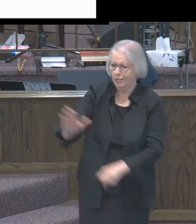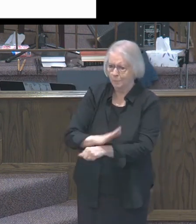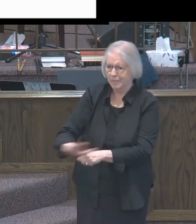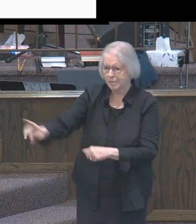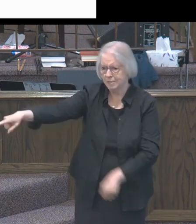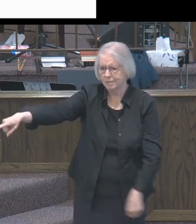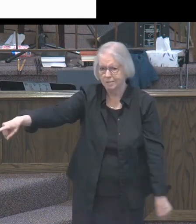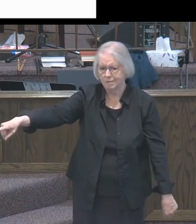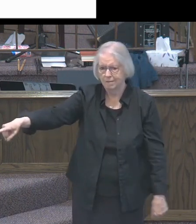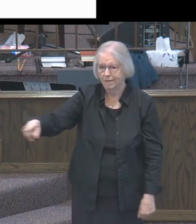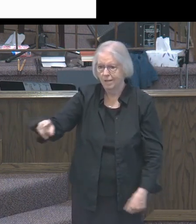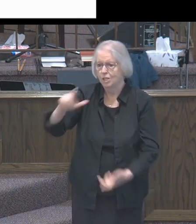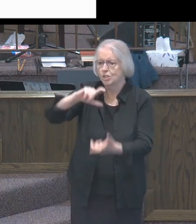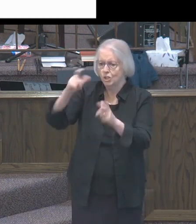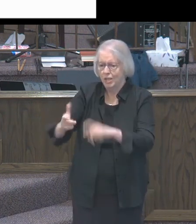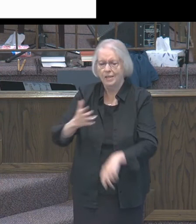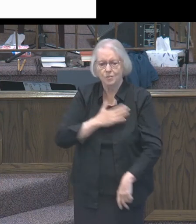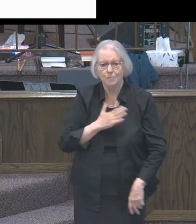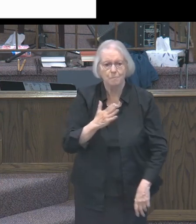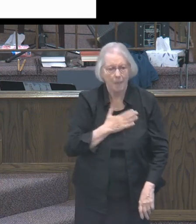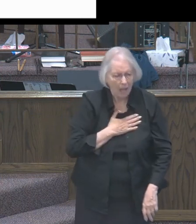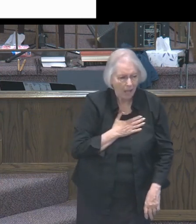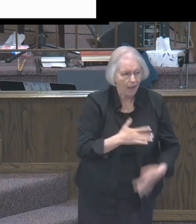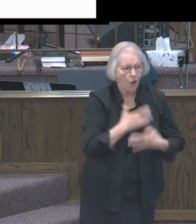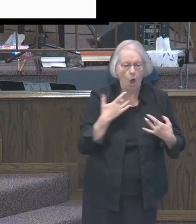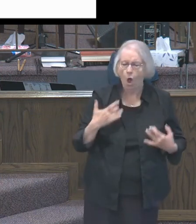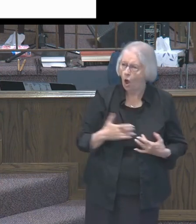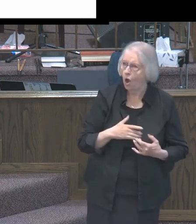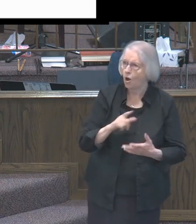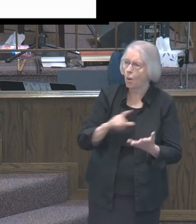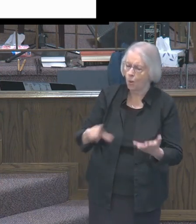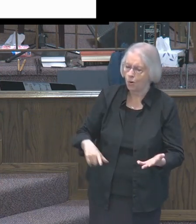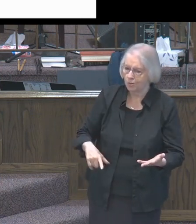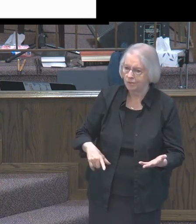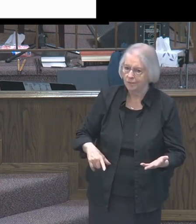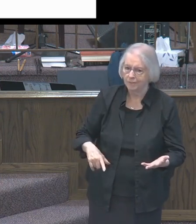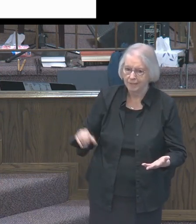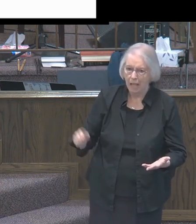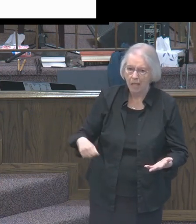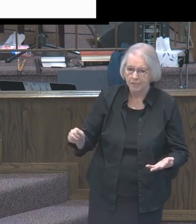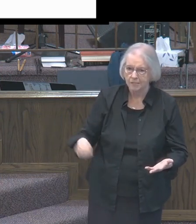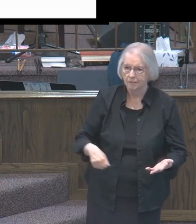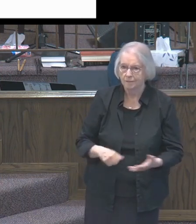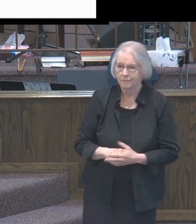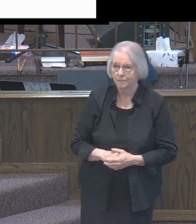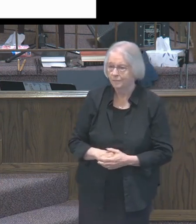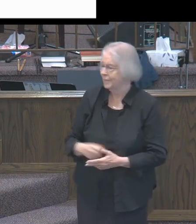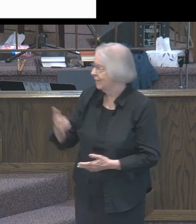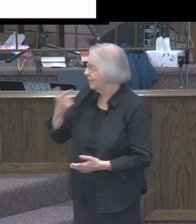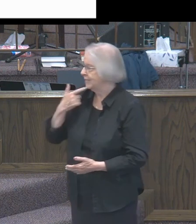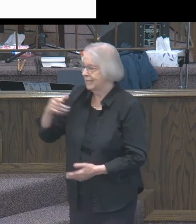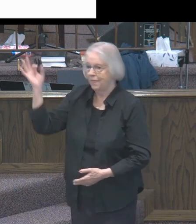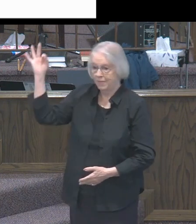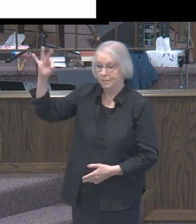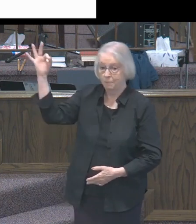through this list. Some of these will hit you different than they will hit me. This one today, this was all for me.